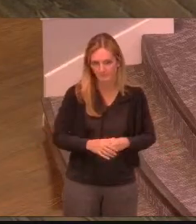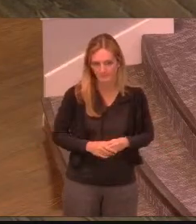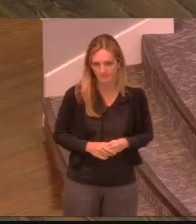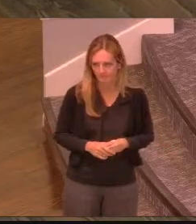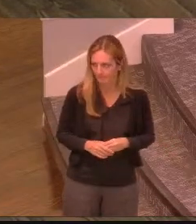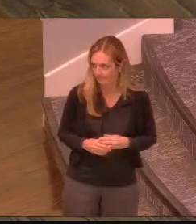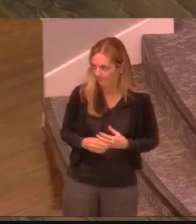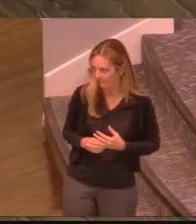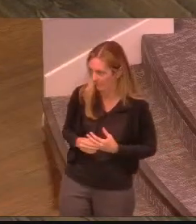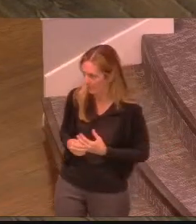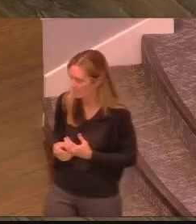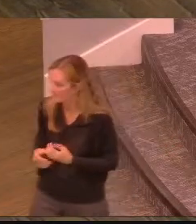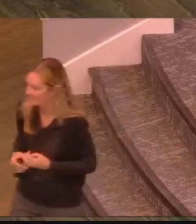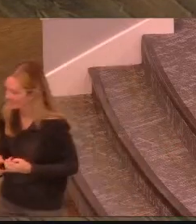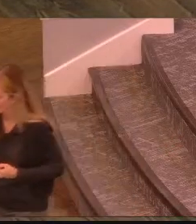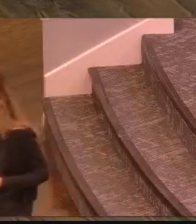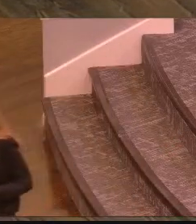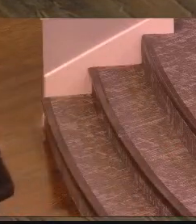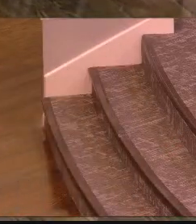Yes.